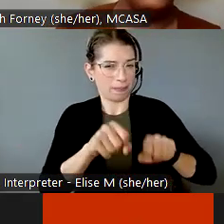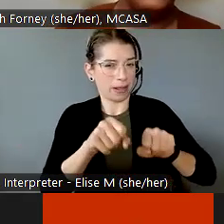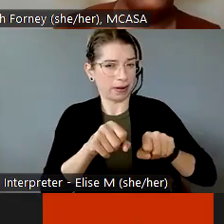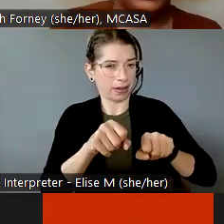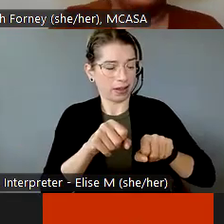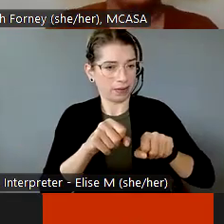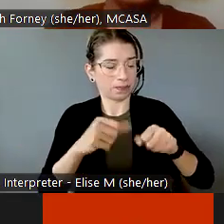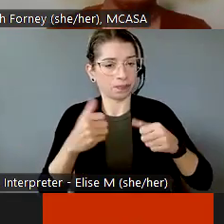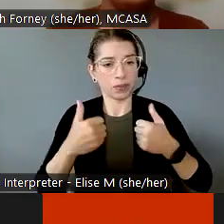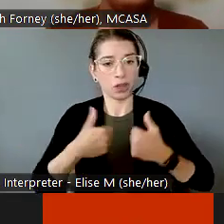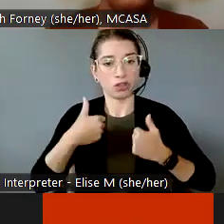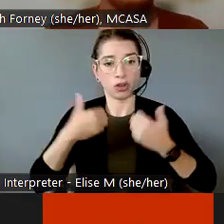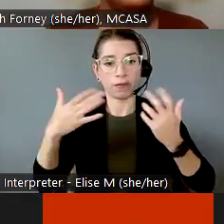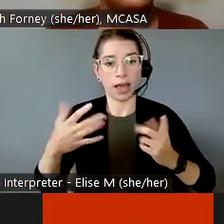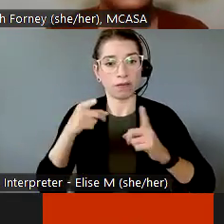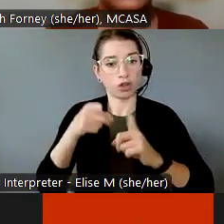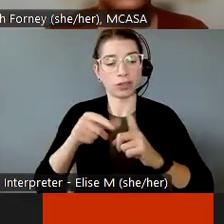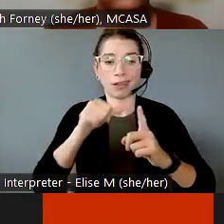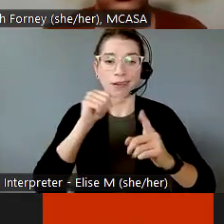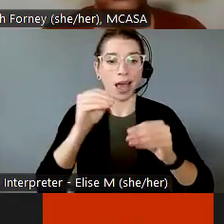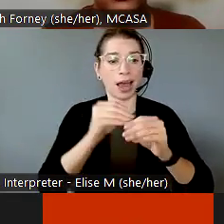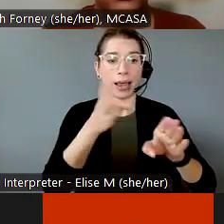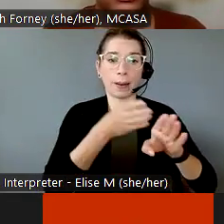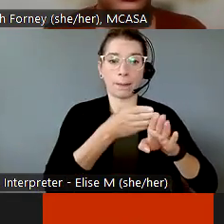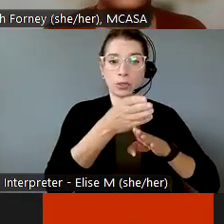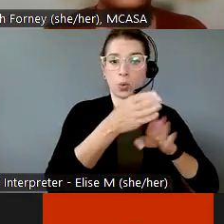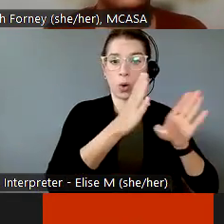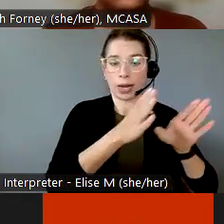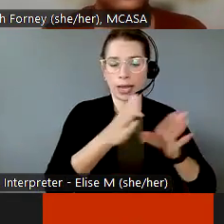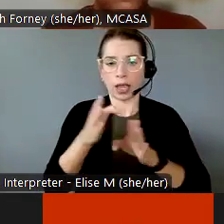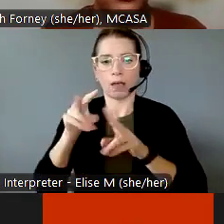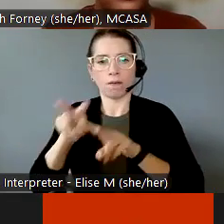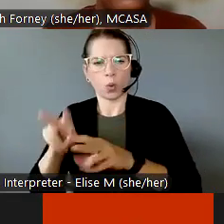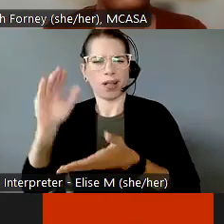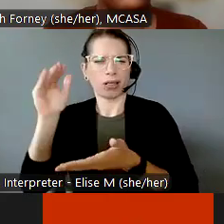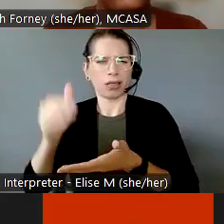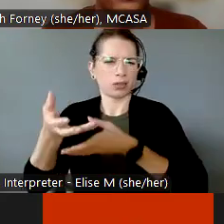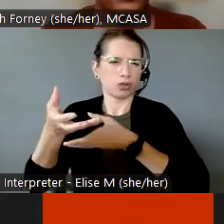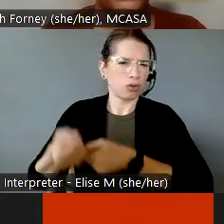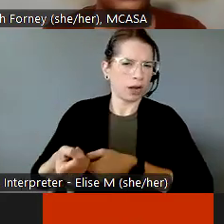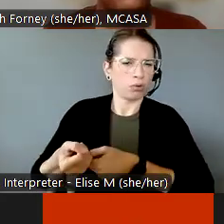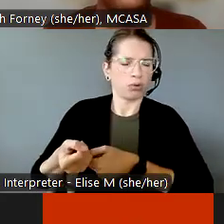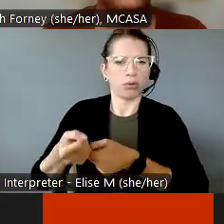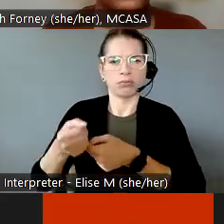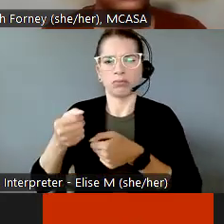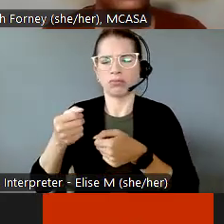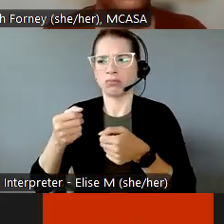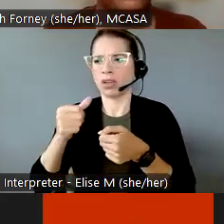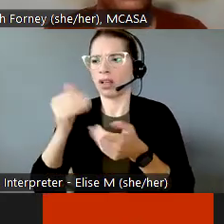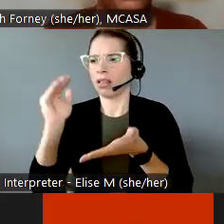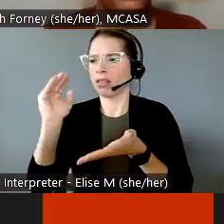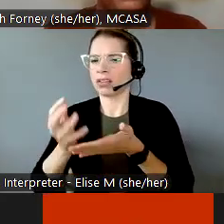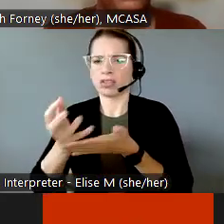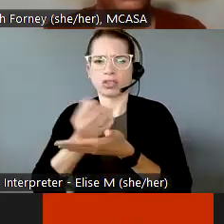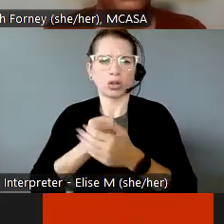of the defined norm are seen as less credible and less deserving of support and protection.